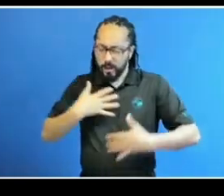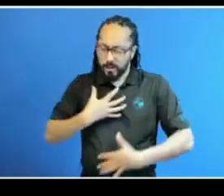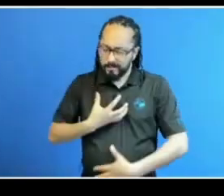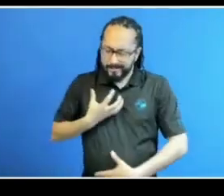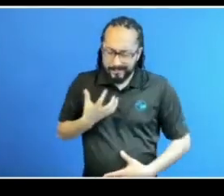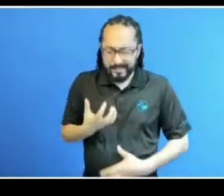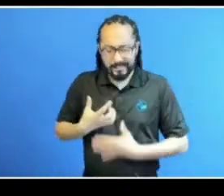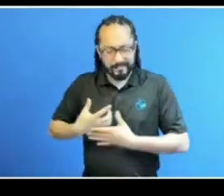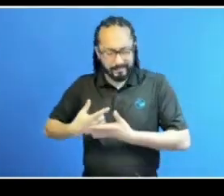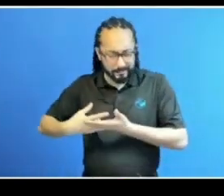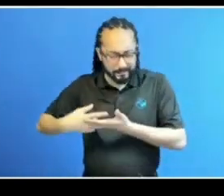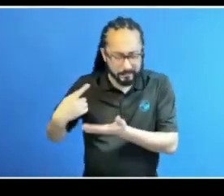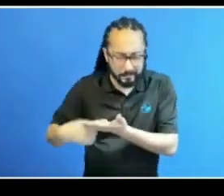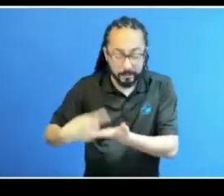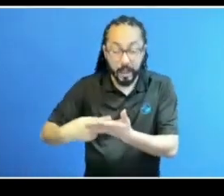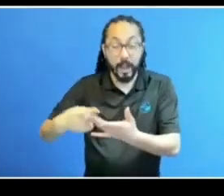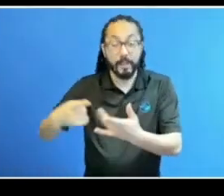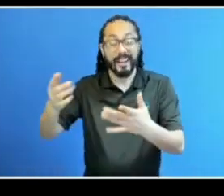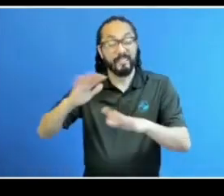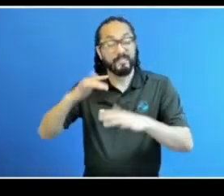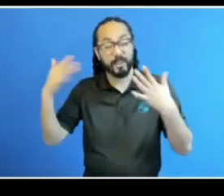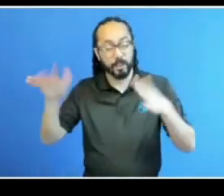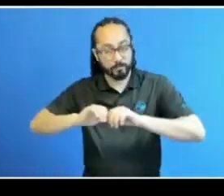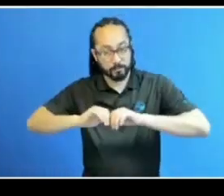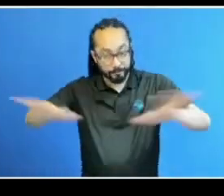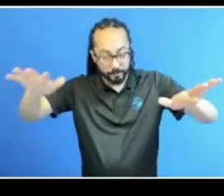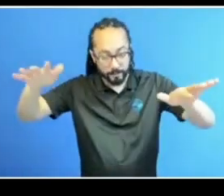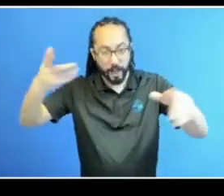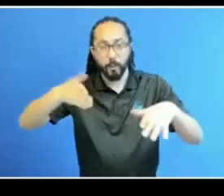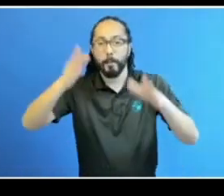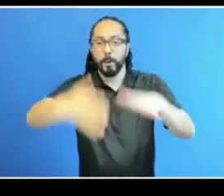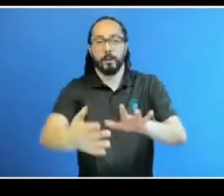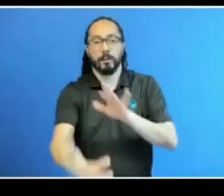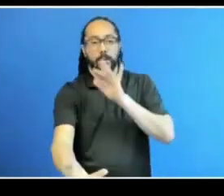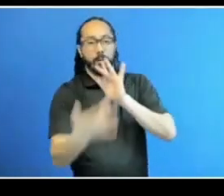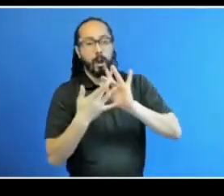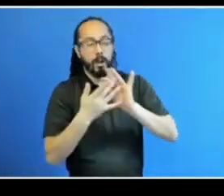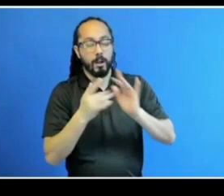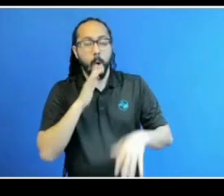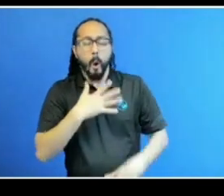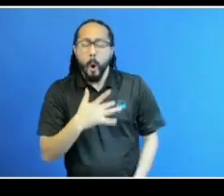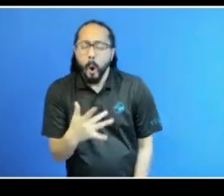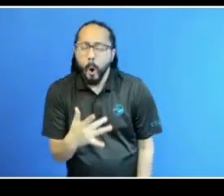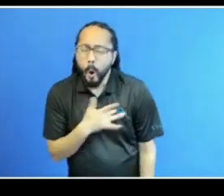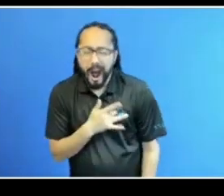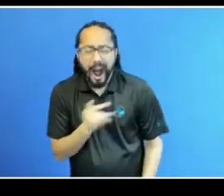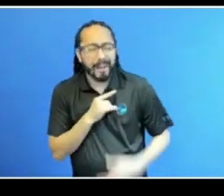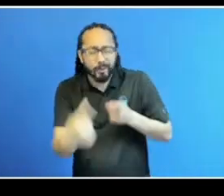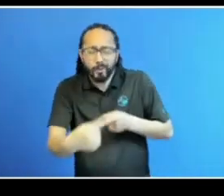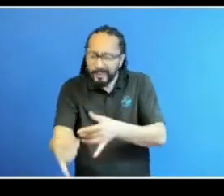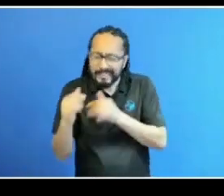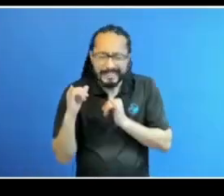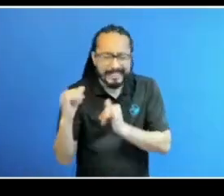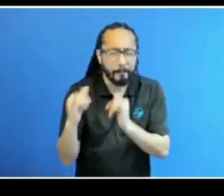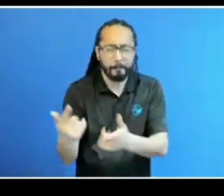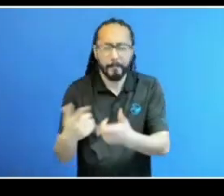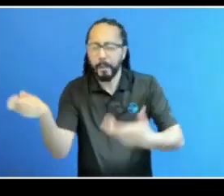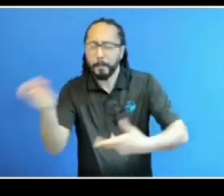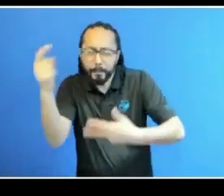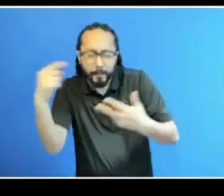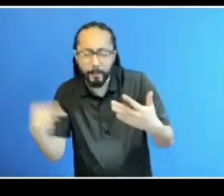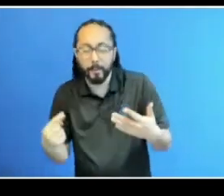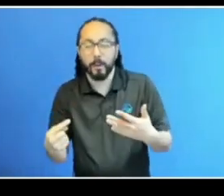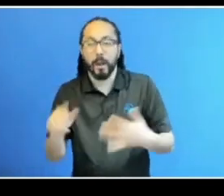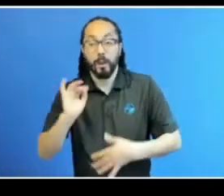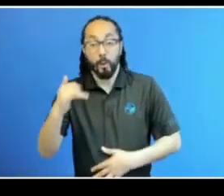and says, you know what, your message really resonated with me, or I'm too struggling with, this X, Y, and Z. And it's just